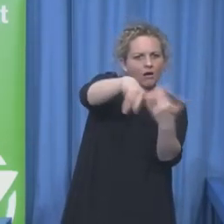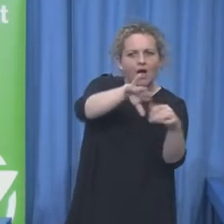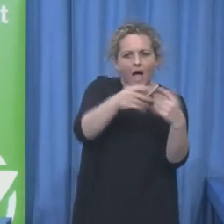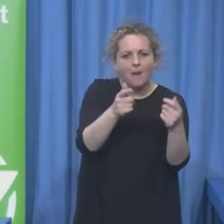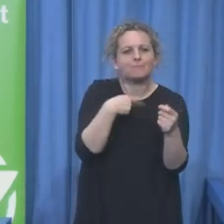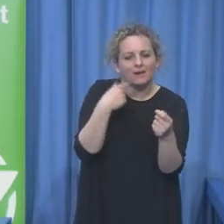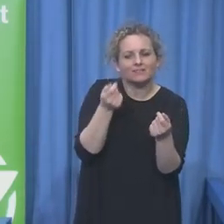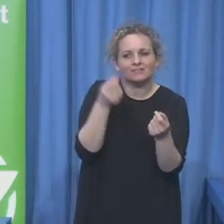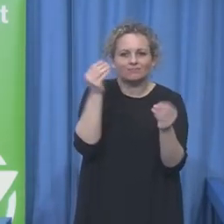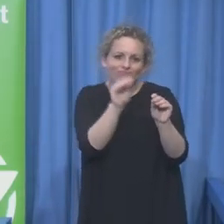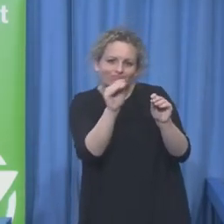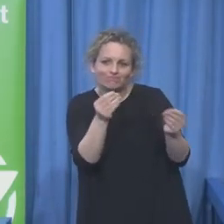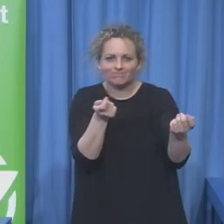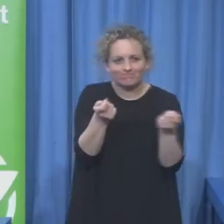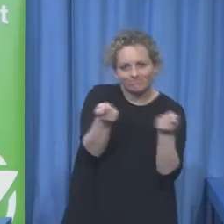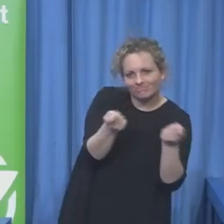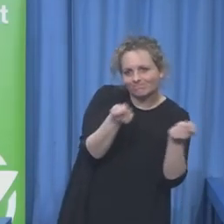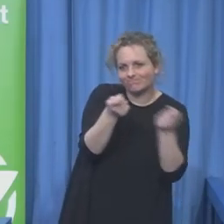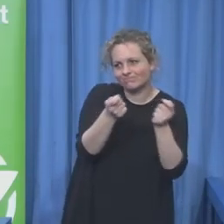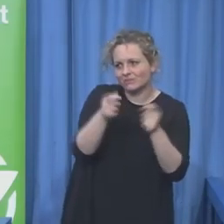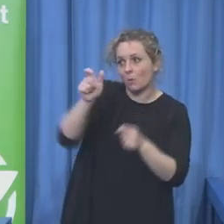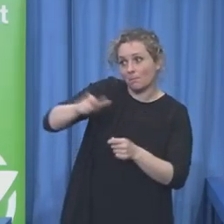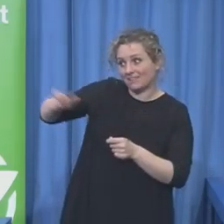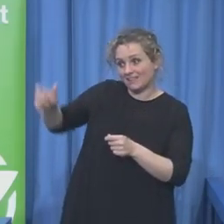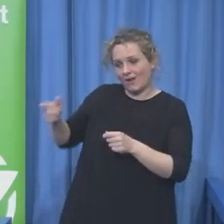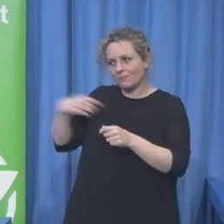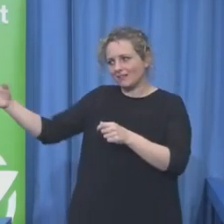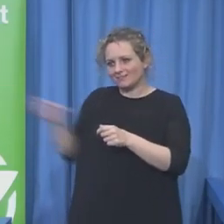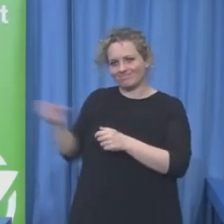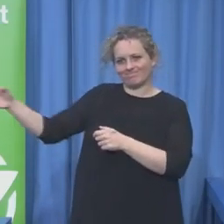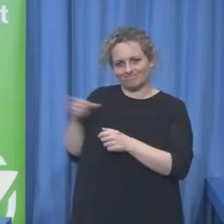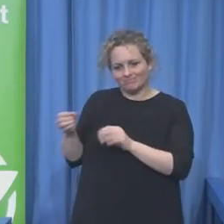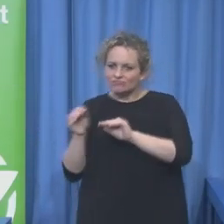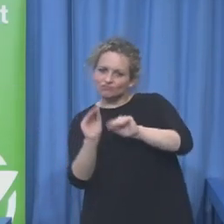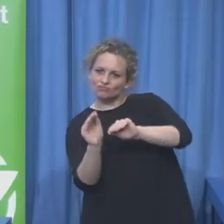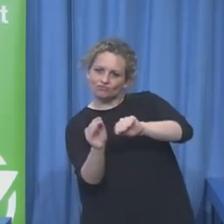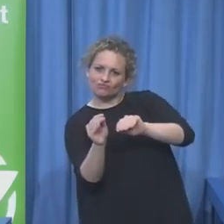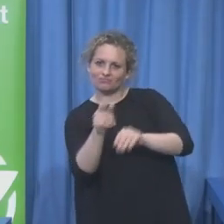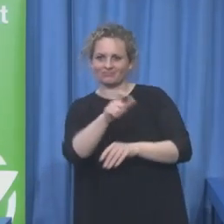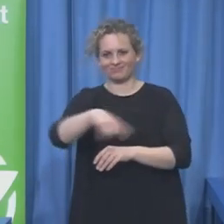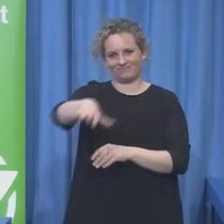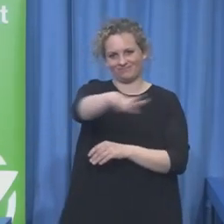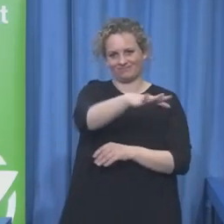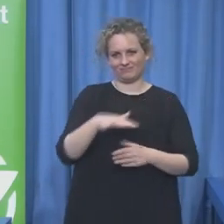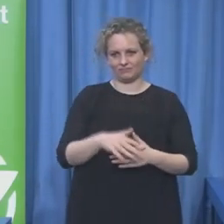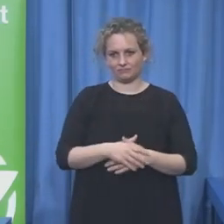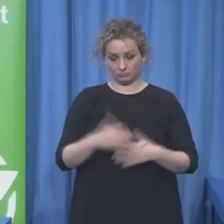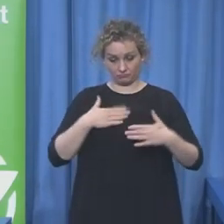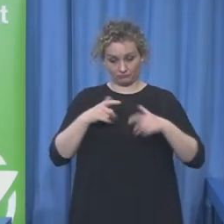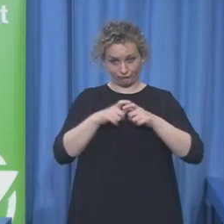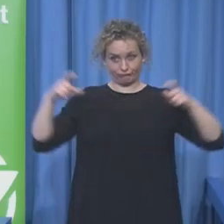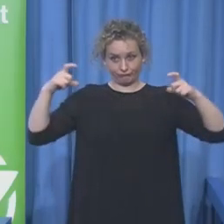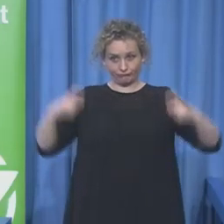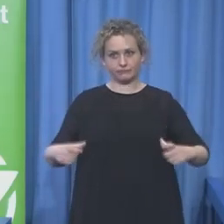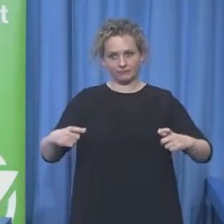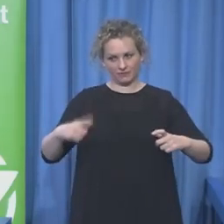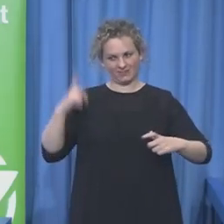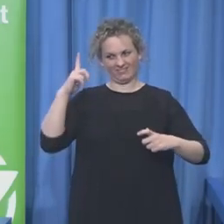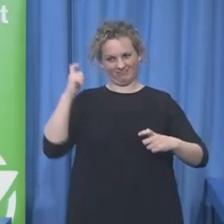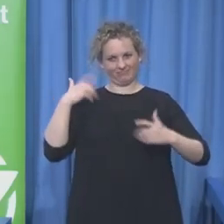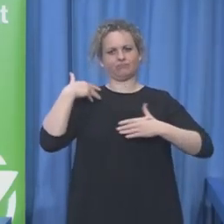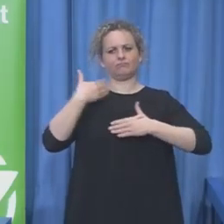small enterprises because we realize we have people with severe intellectual disabilities who are not able right now to